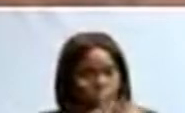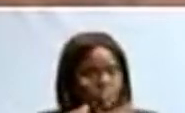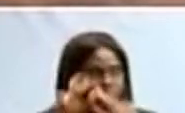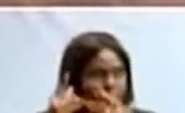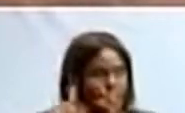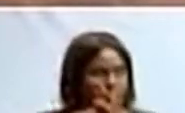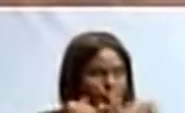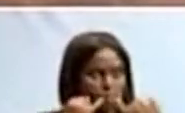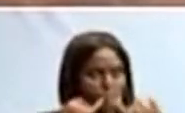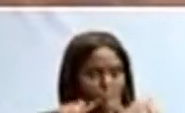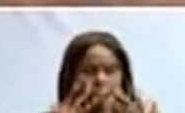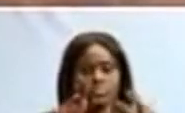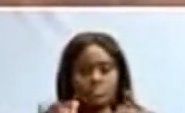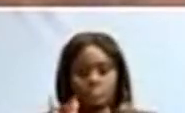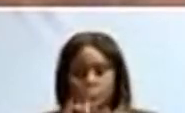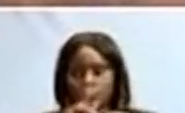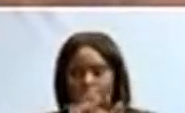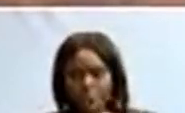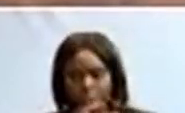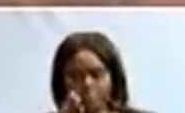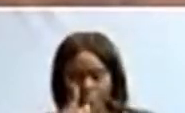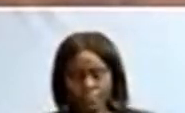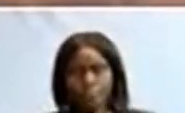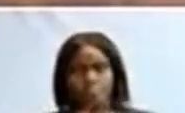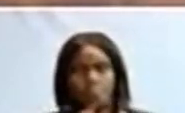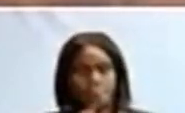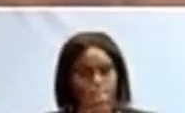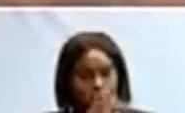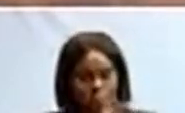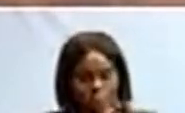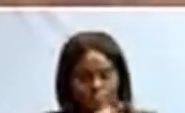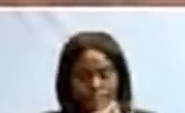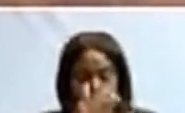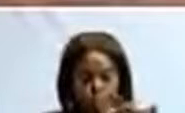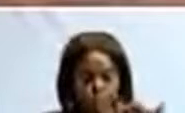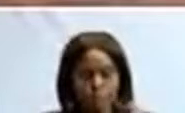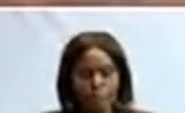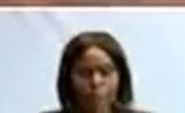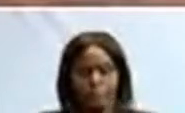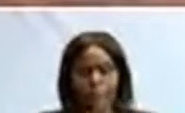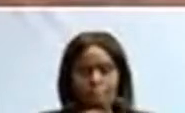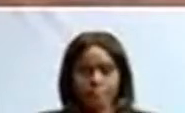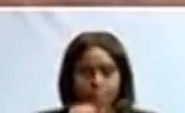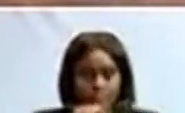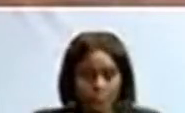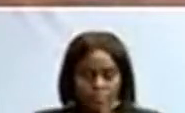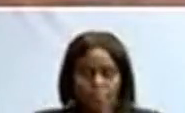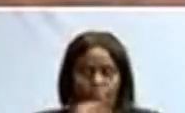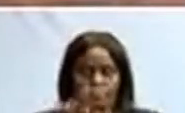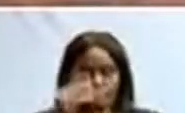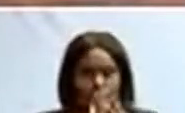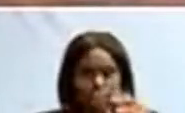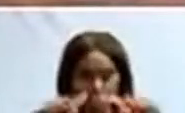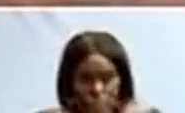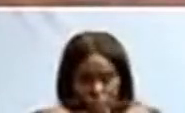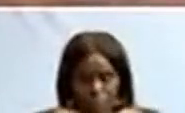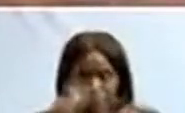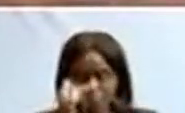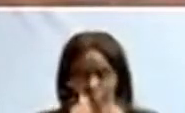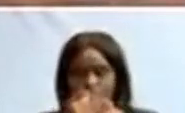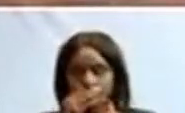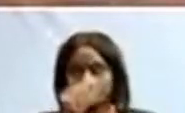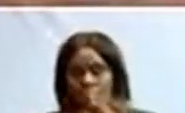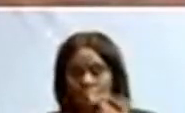to state that the failure to retire impress at the time of the audit was due